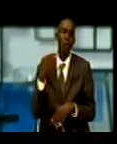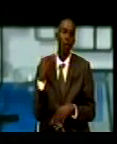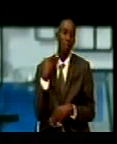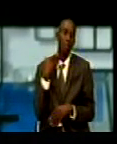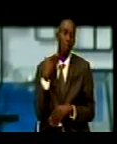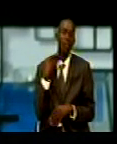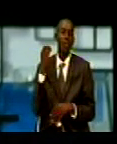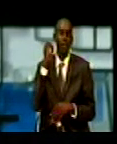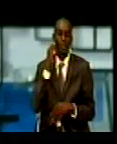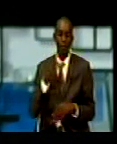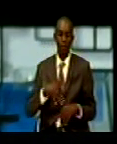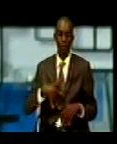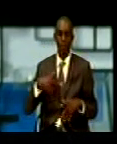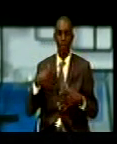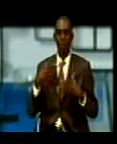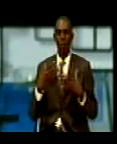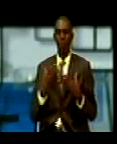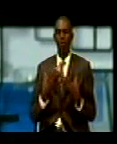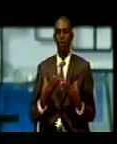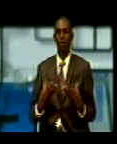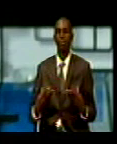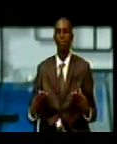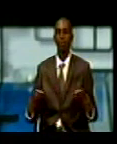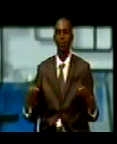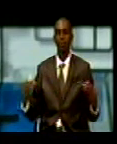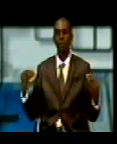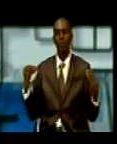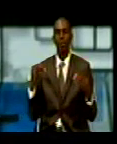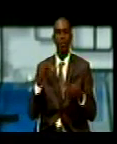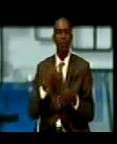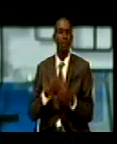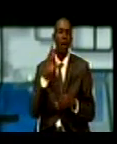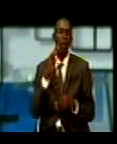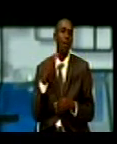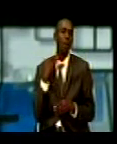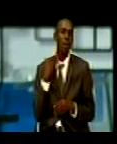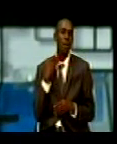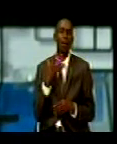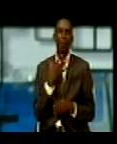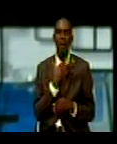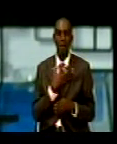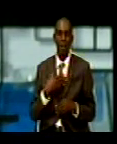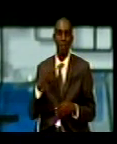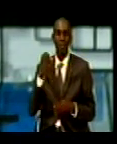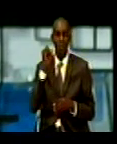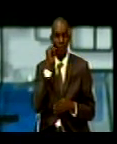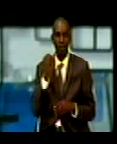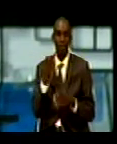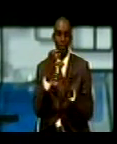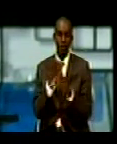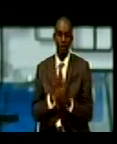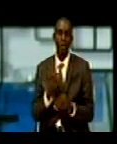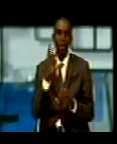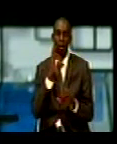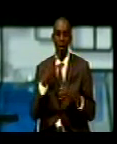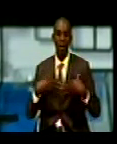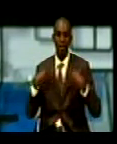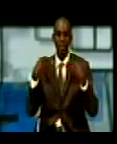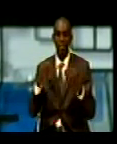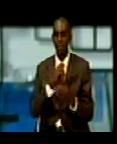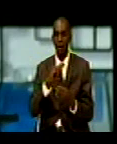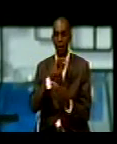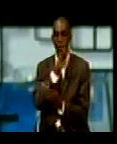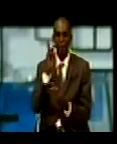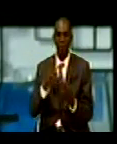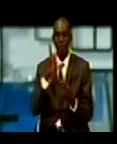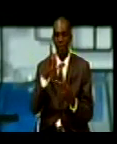a relief on her neck, and thus she got her healing perfected in